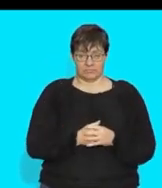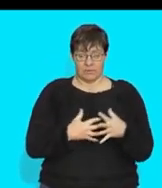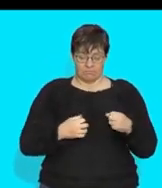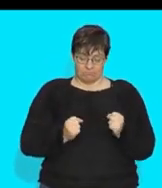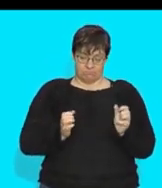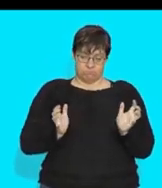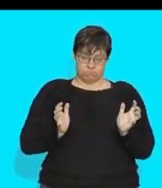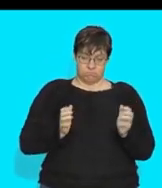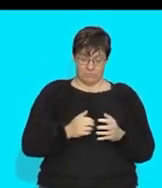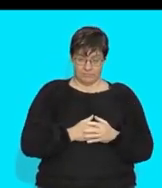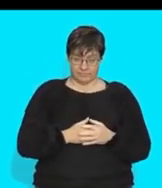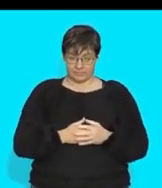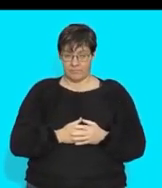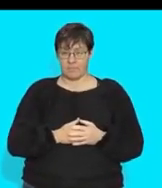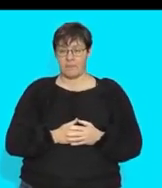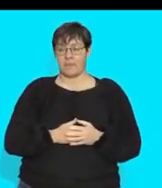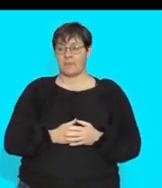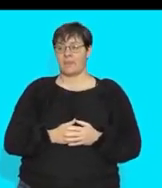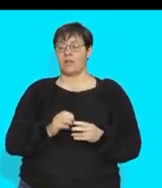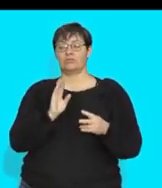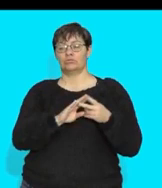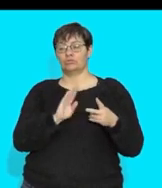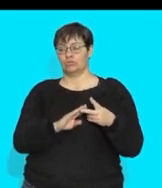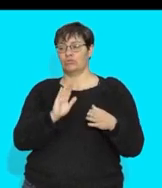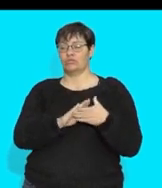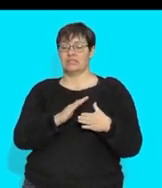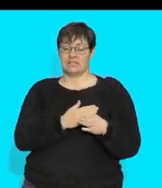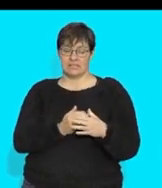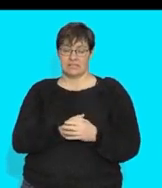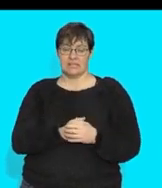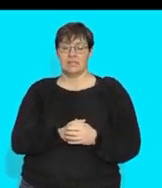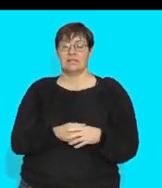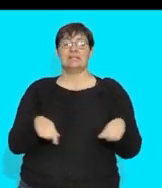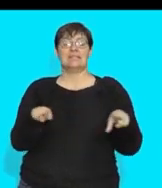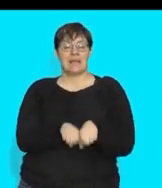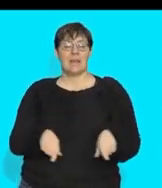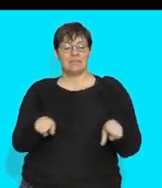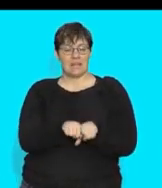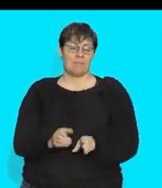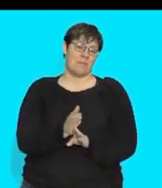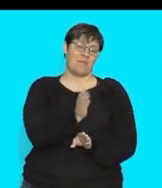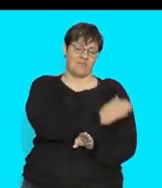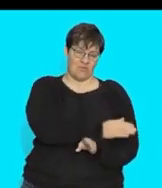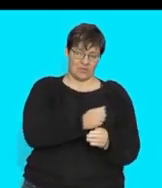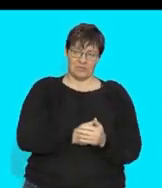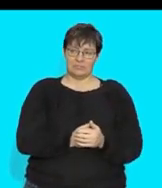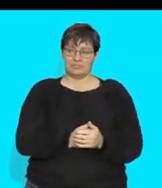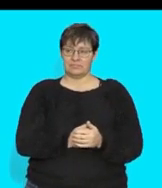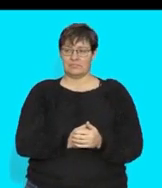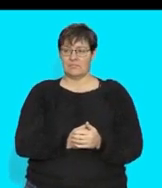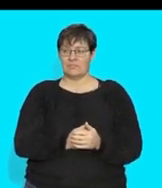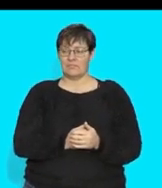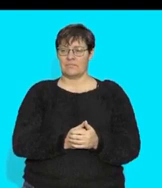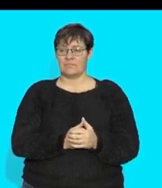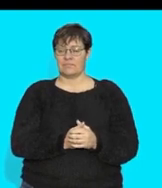Right, so there we go. What were the two visible reasons? The same visible reasons that led me to understanding